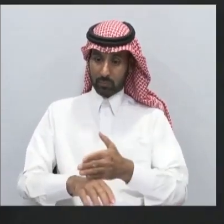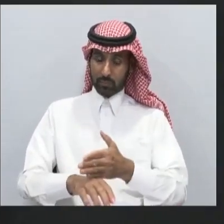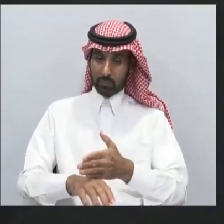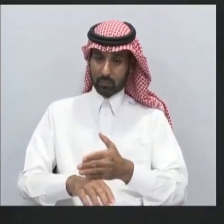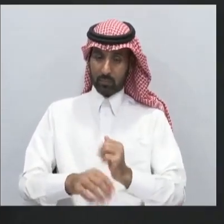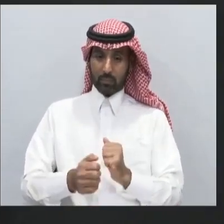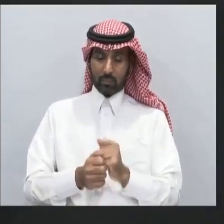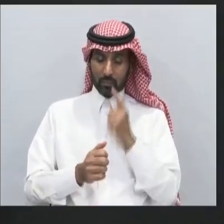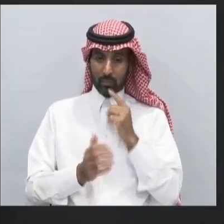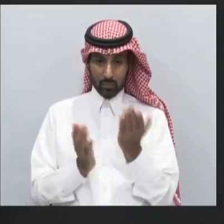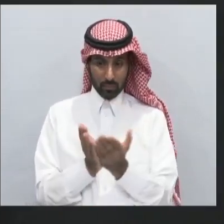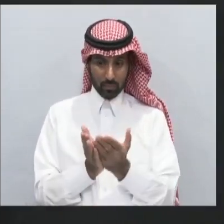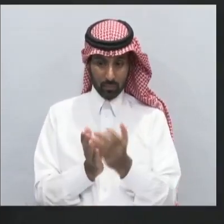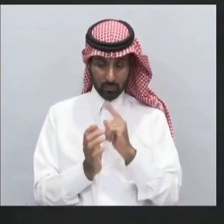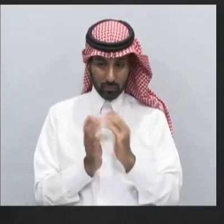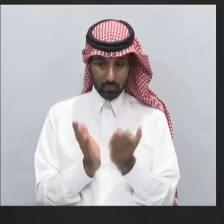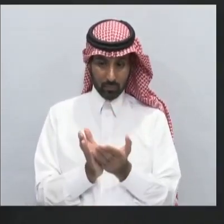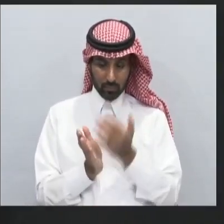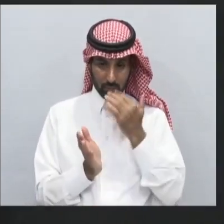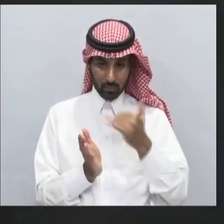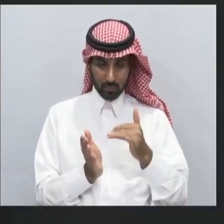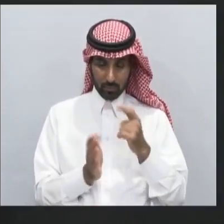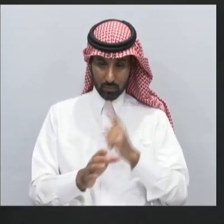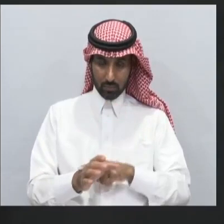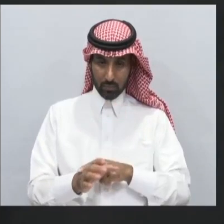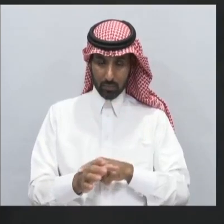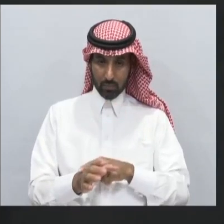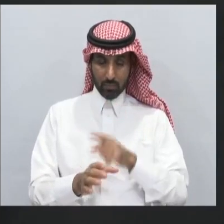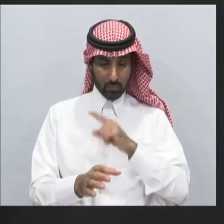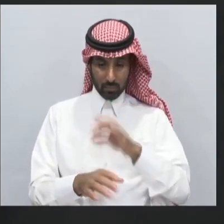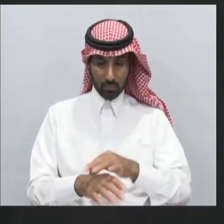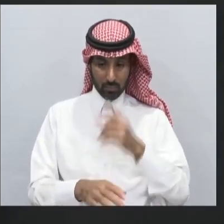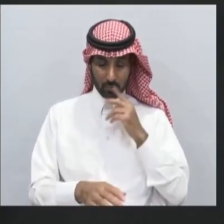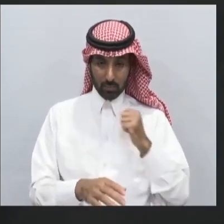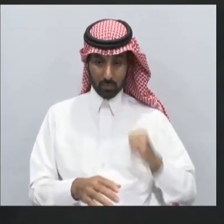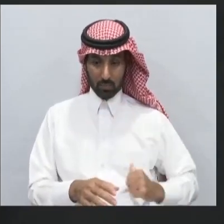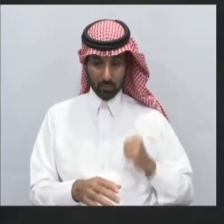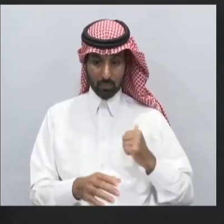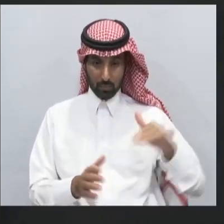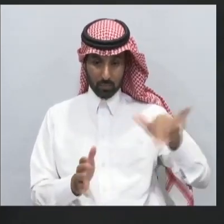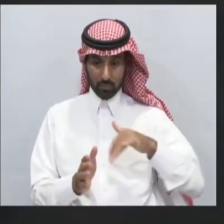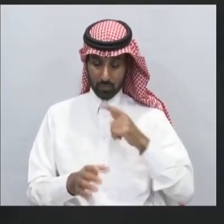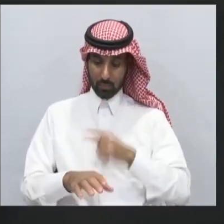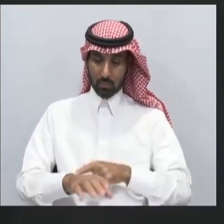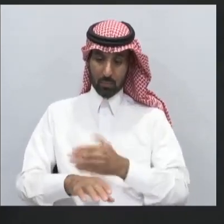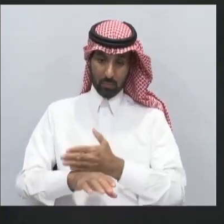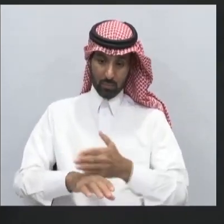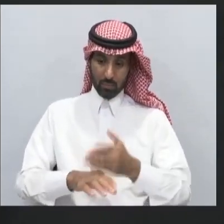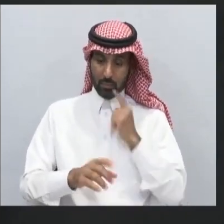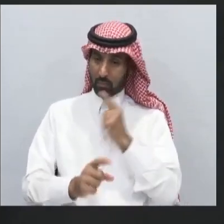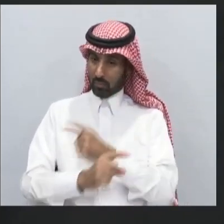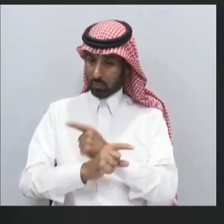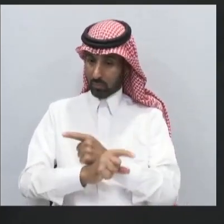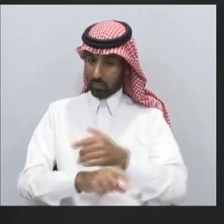they, at school. It is, when you think about your school, do people or students come late? Teachers, do